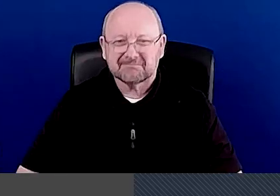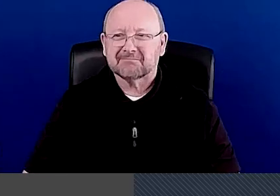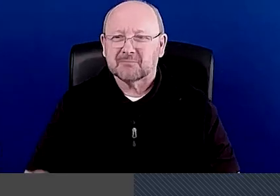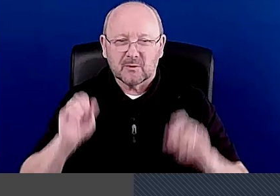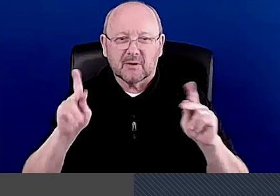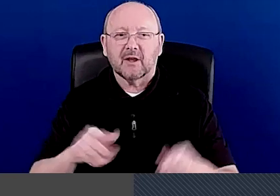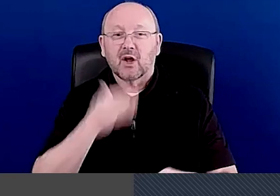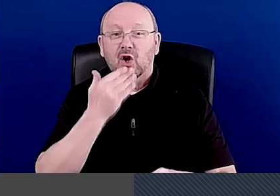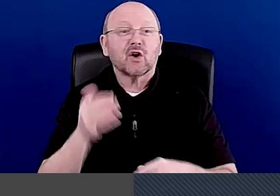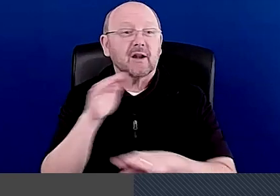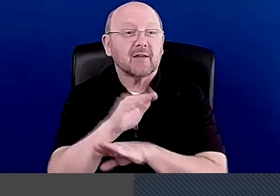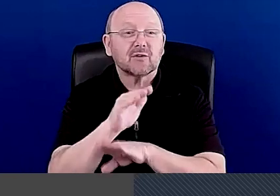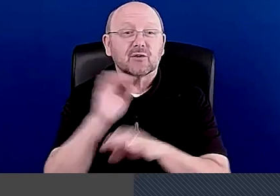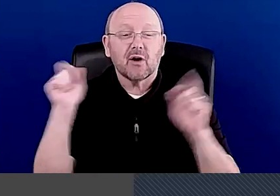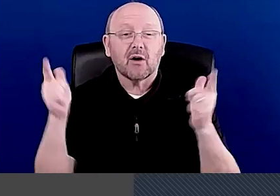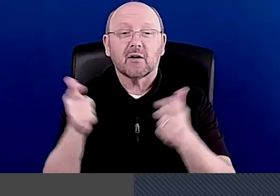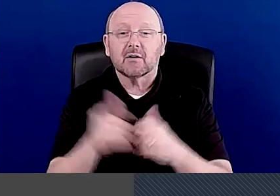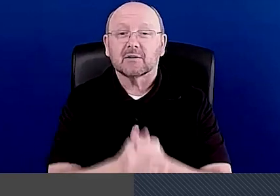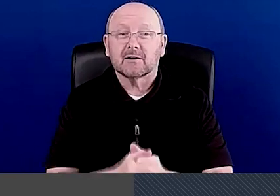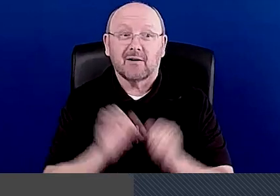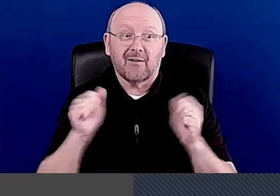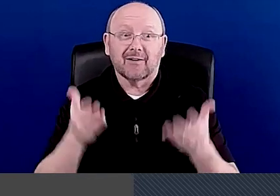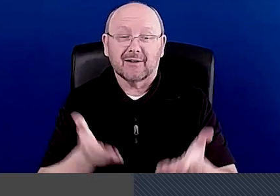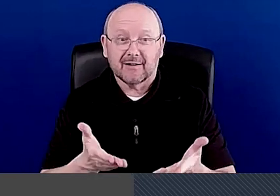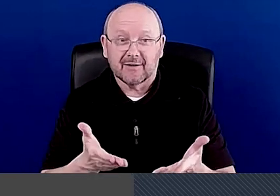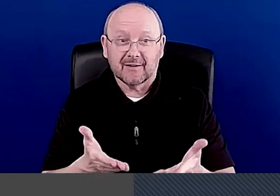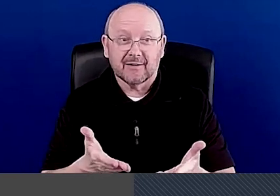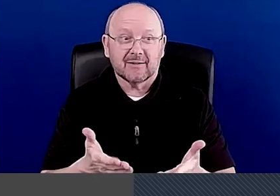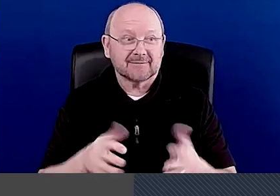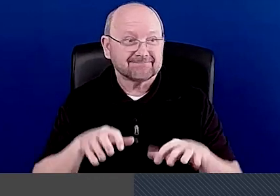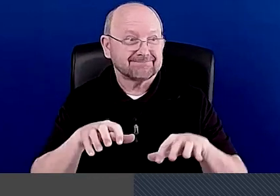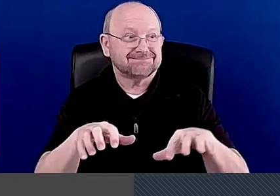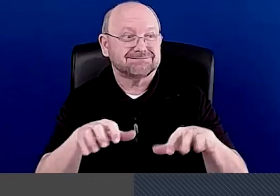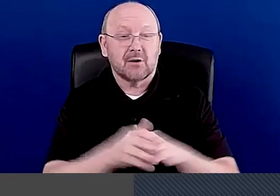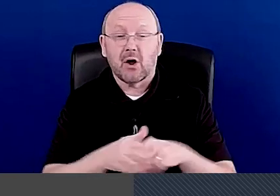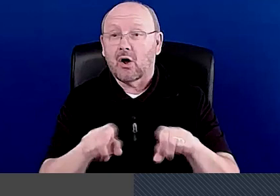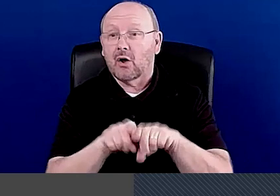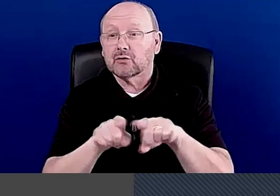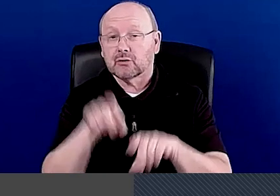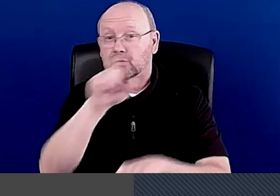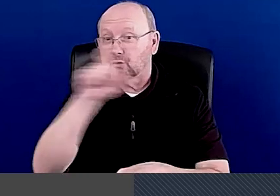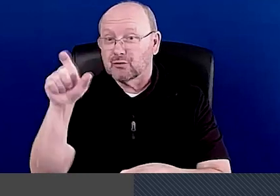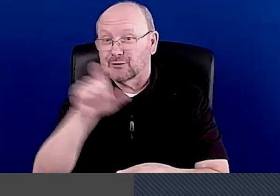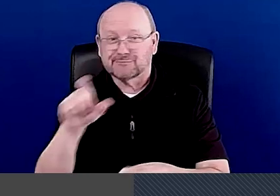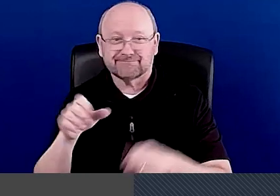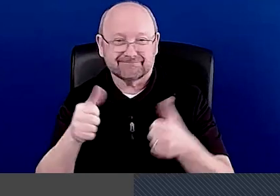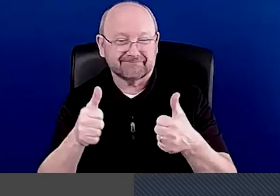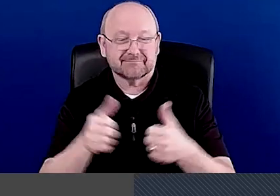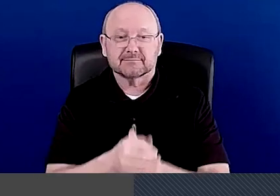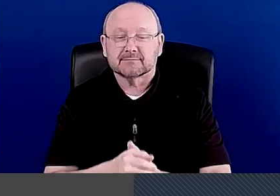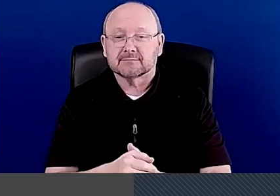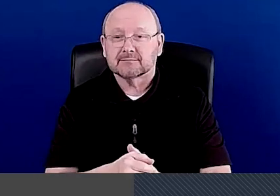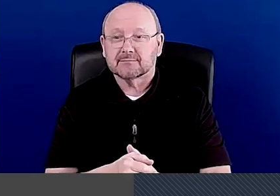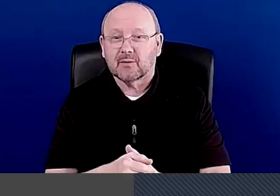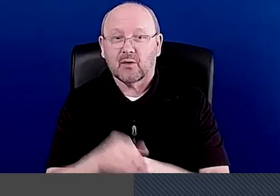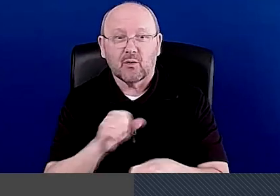Well, good afternoon, everyone. Everyone here in the audience and in Zoom land. You know, I've worked here for 19